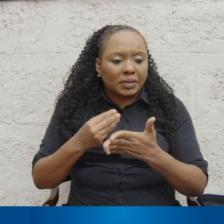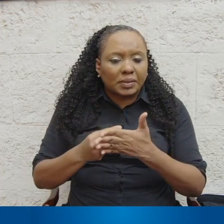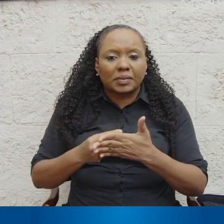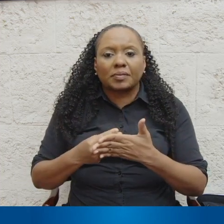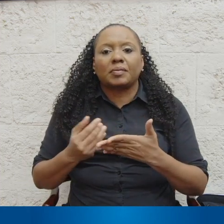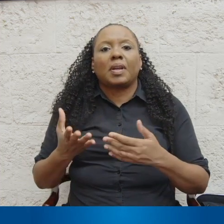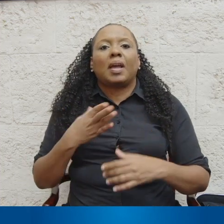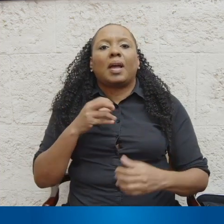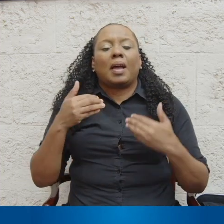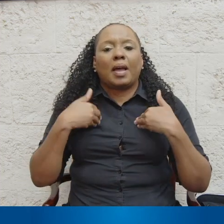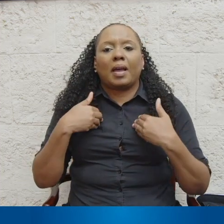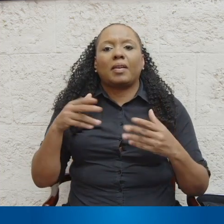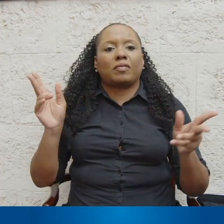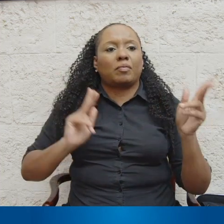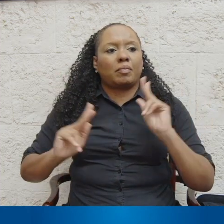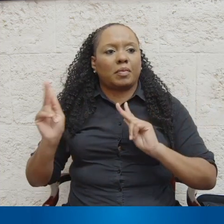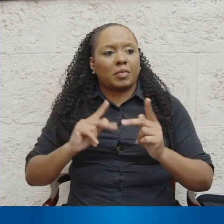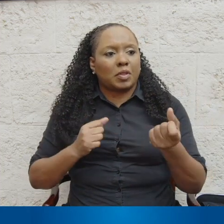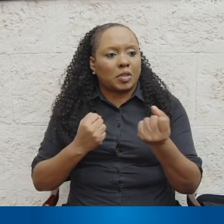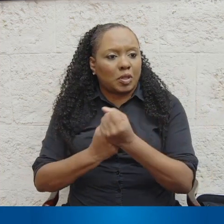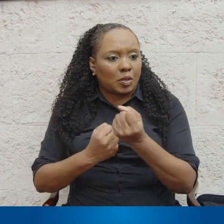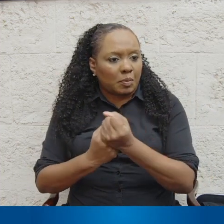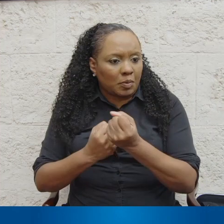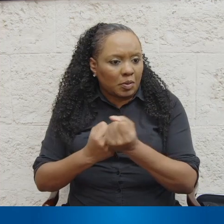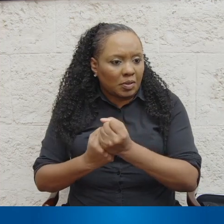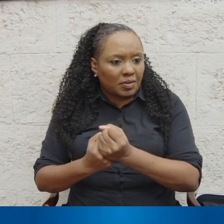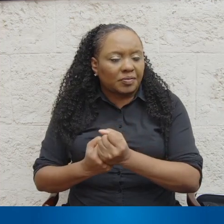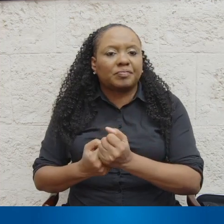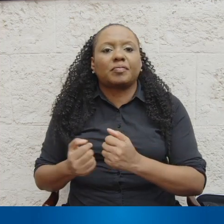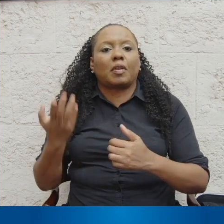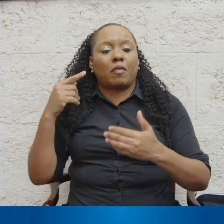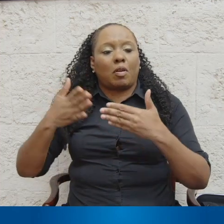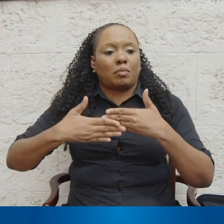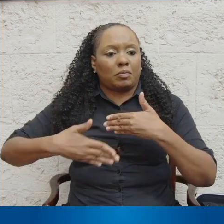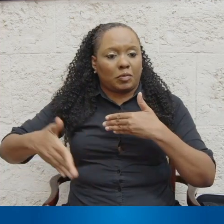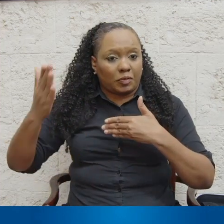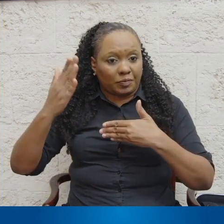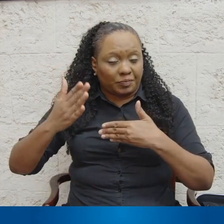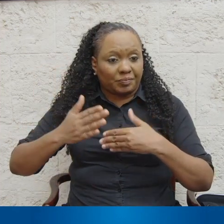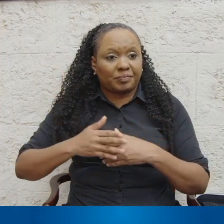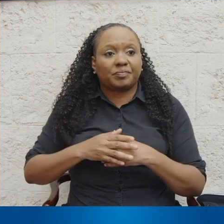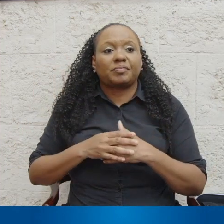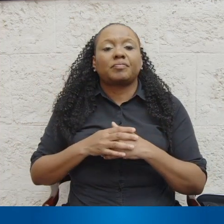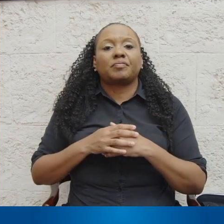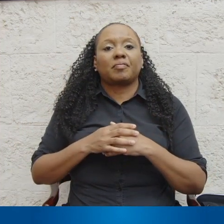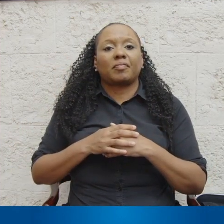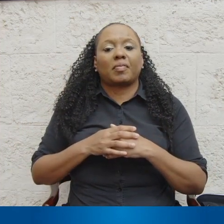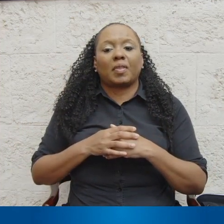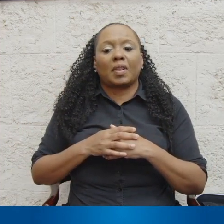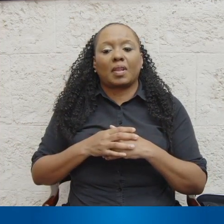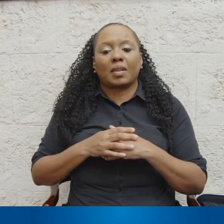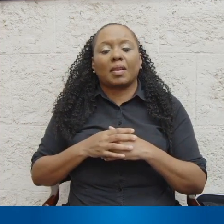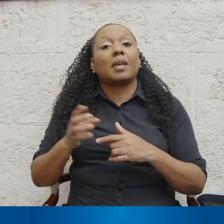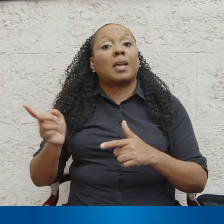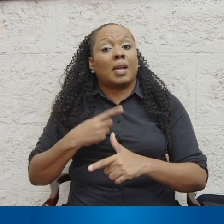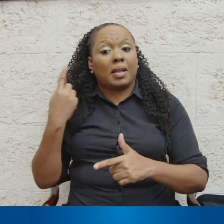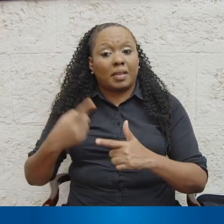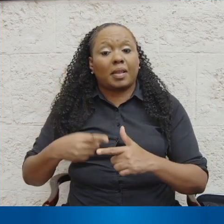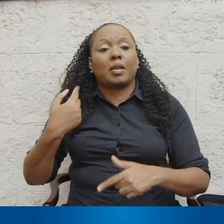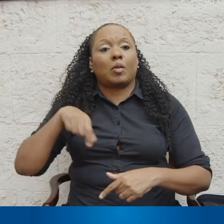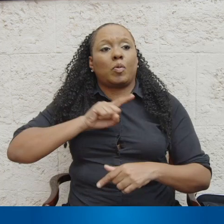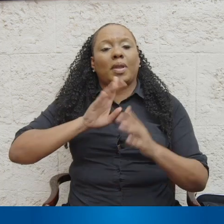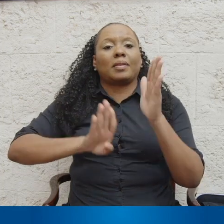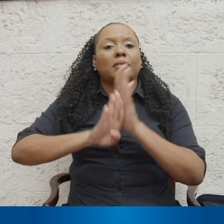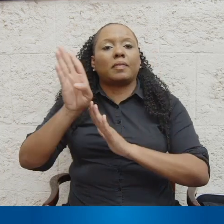the staffing behind it in order to be able to move forward, and then as well for us to be able to develop